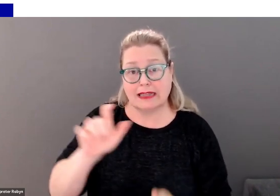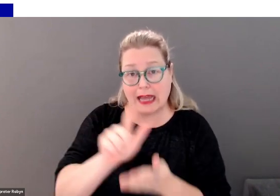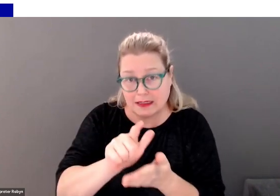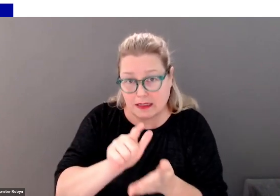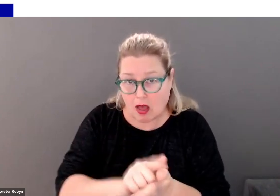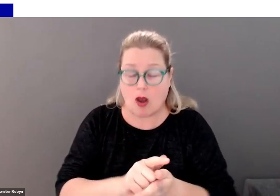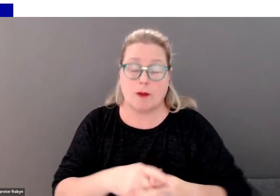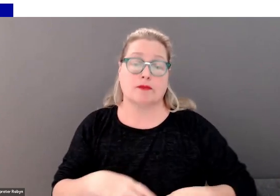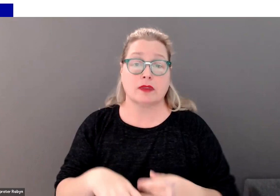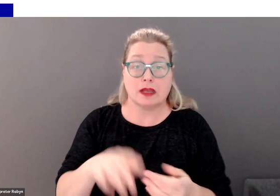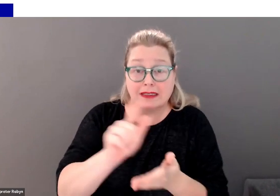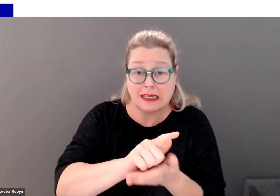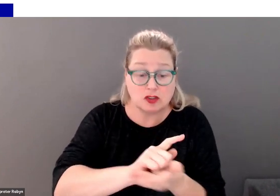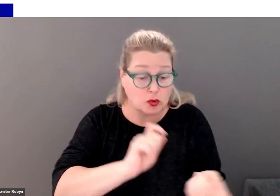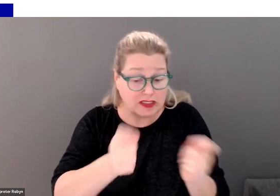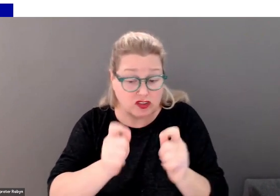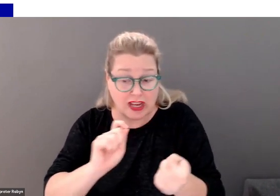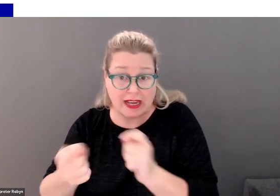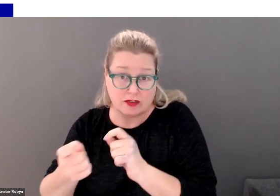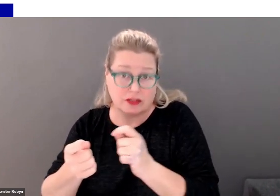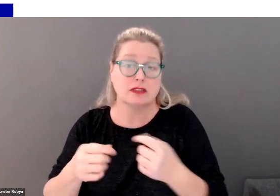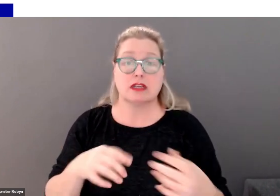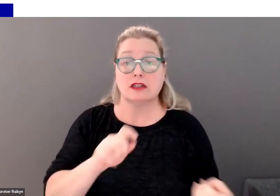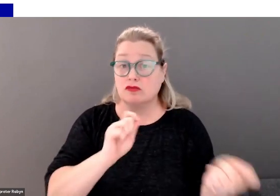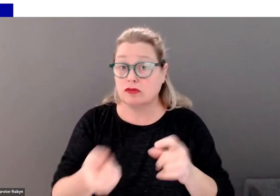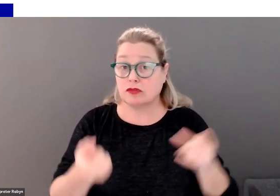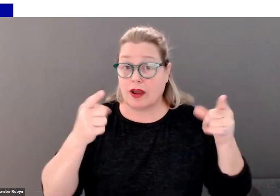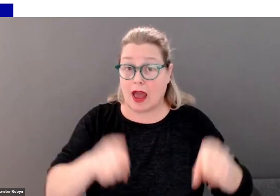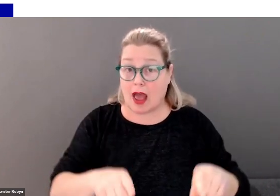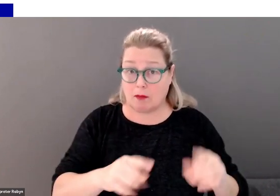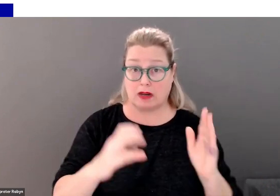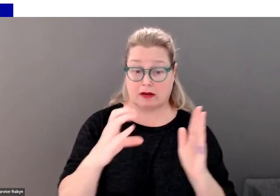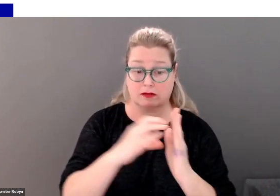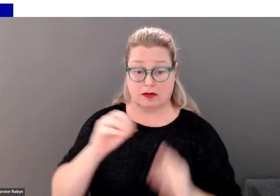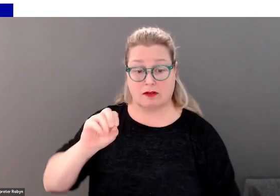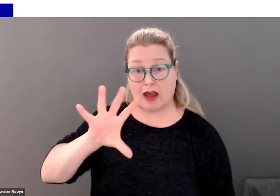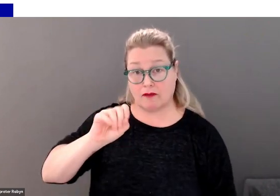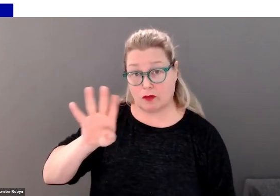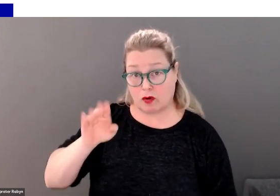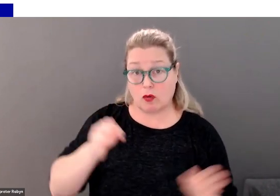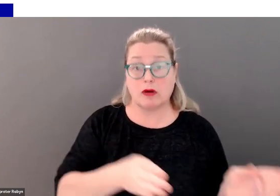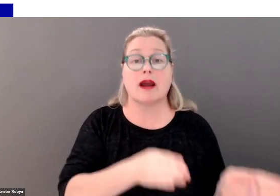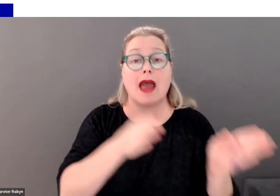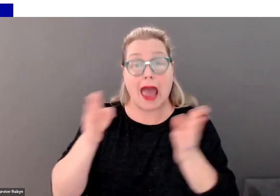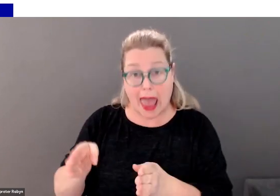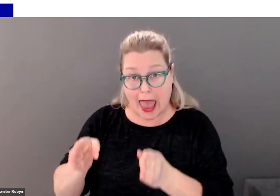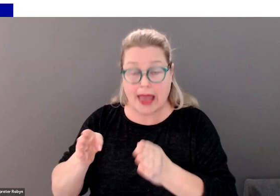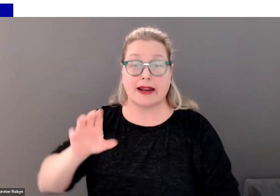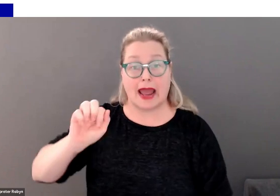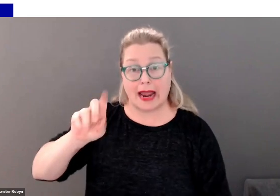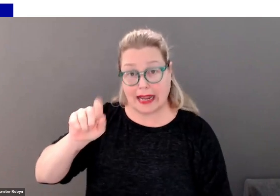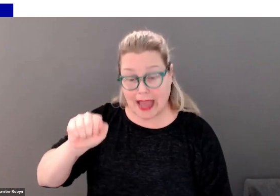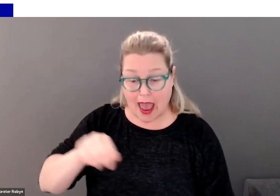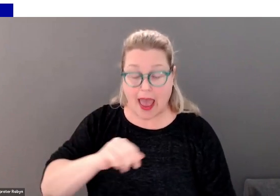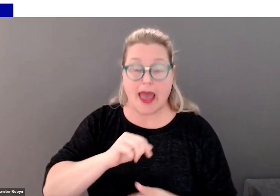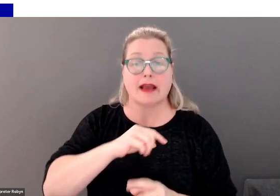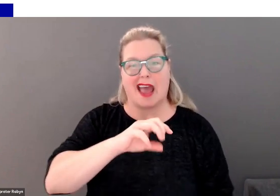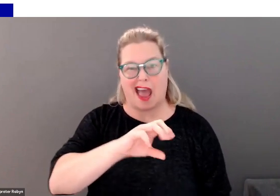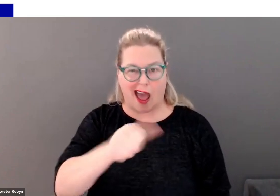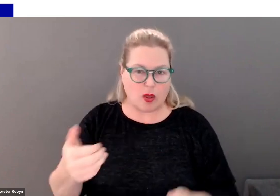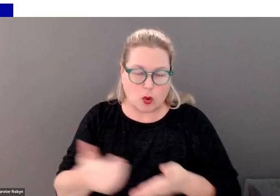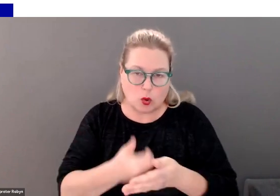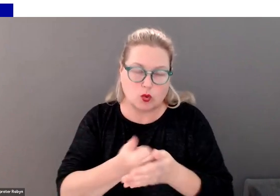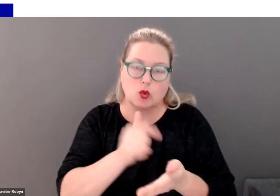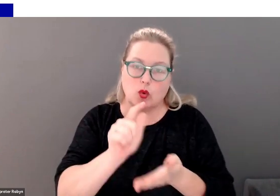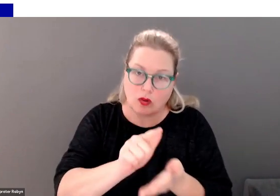changes, both under Section 504 and with the issuance of the Americans with Disabilities Act and other relevant laws, including